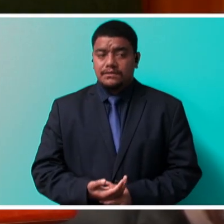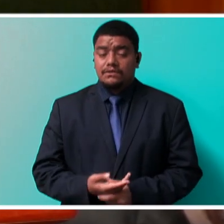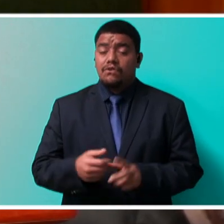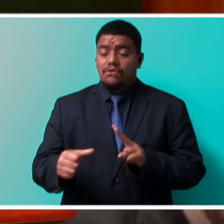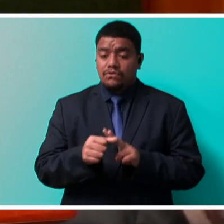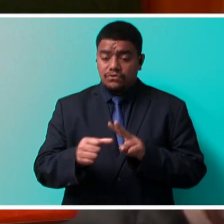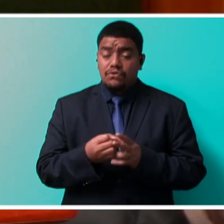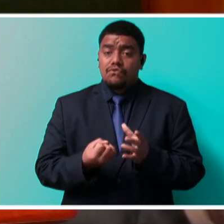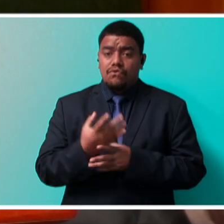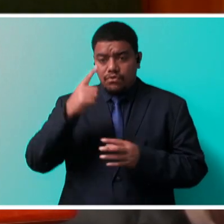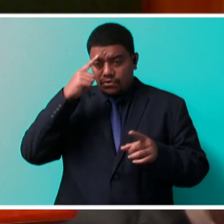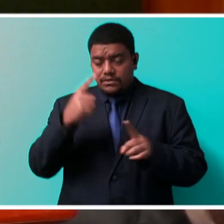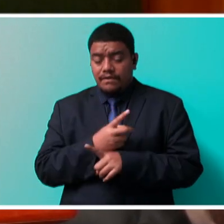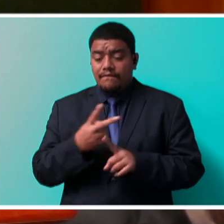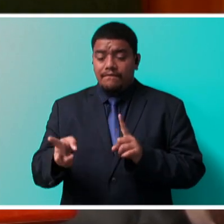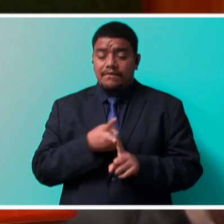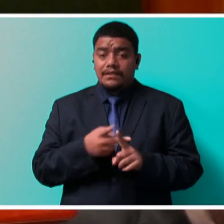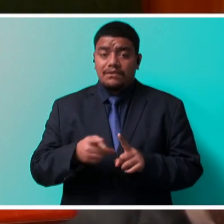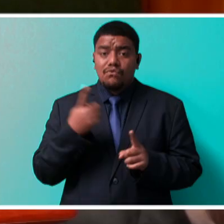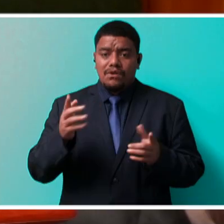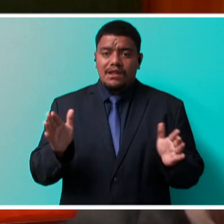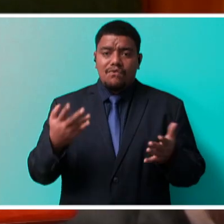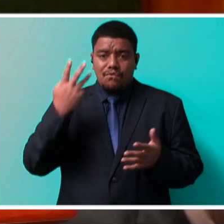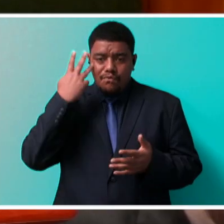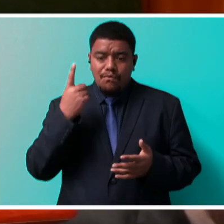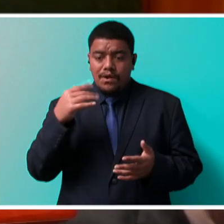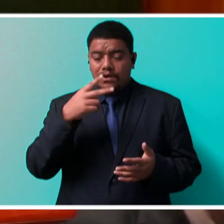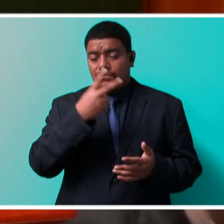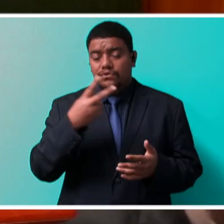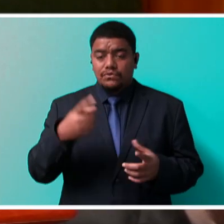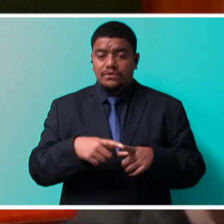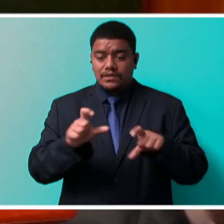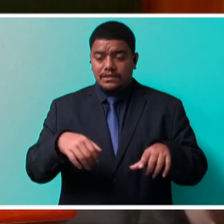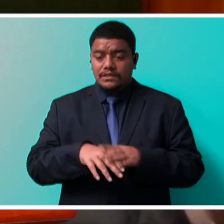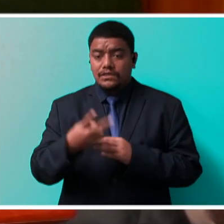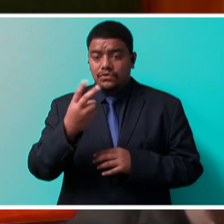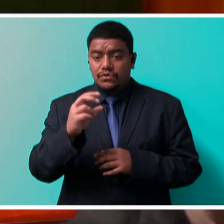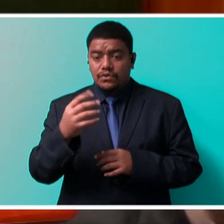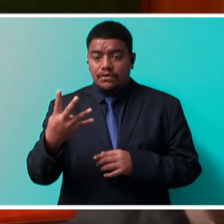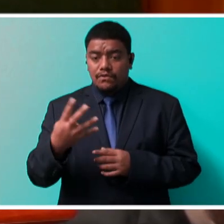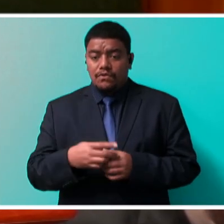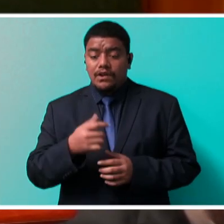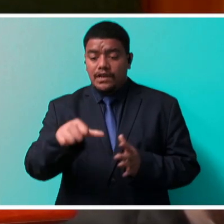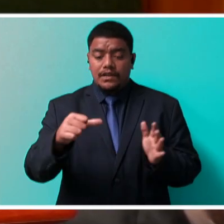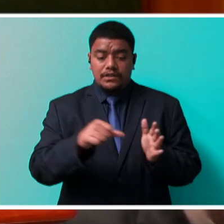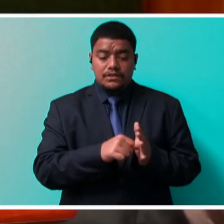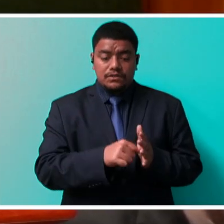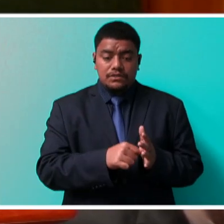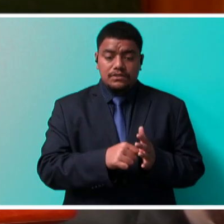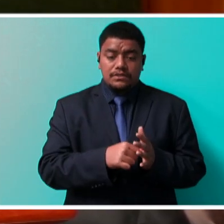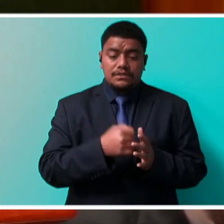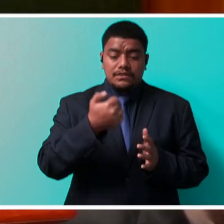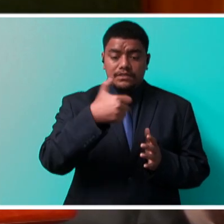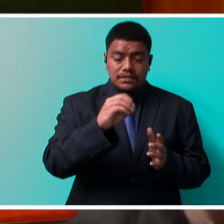growing concern regarding violence against elderly women, with 122 cases reported in 2024 among women aged